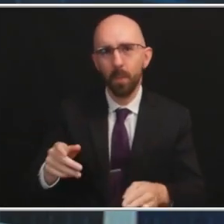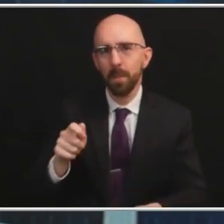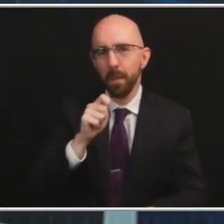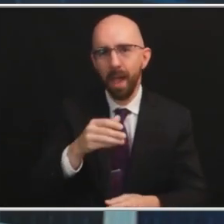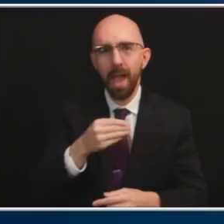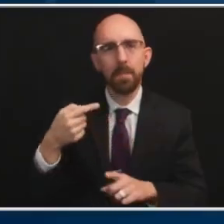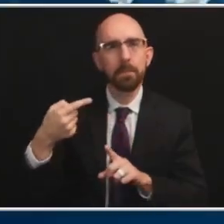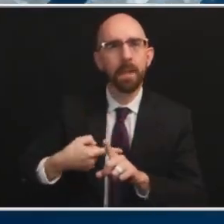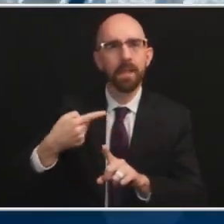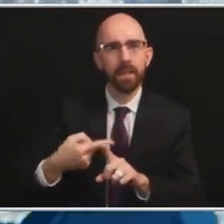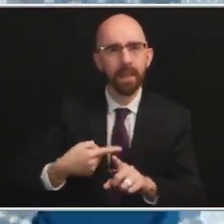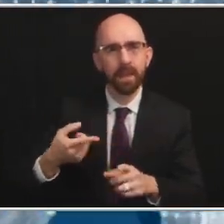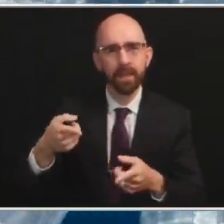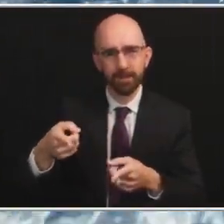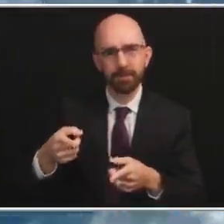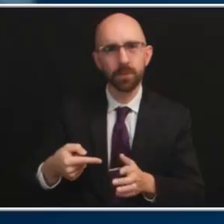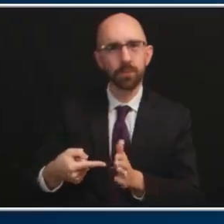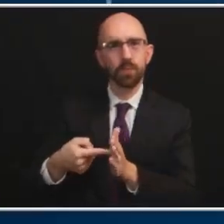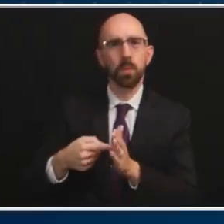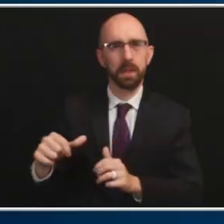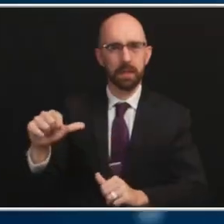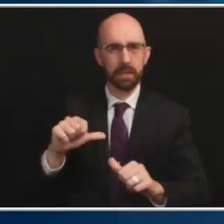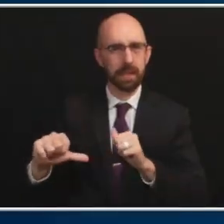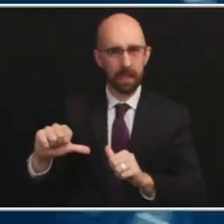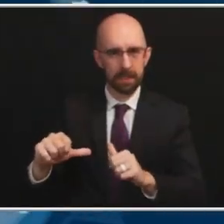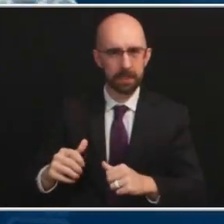of Show Me the Science.